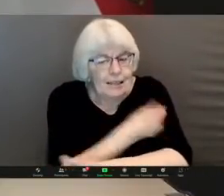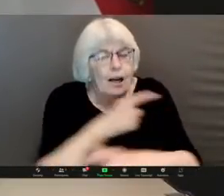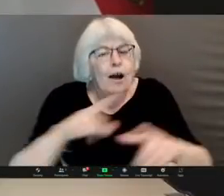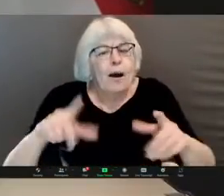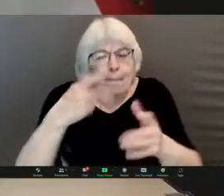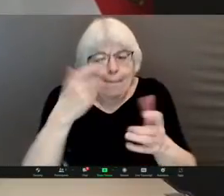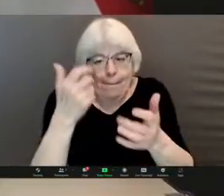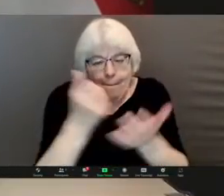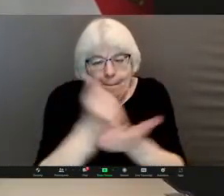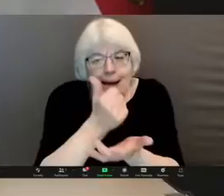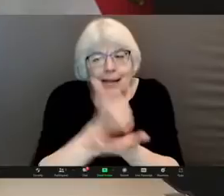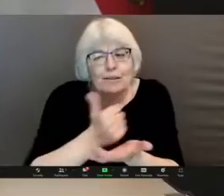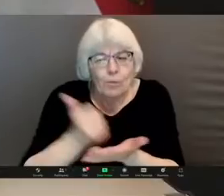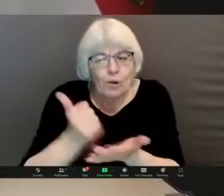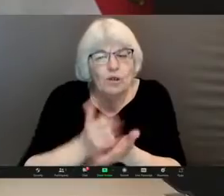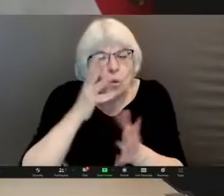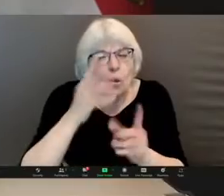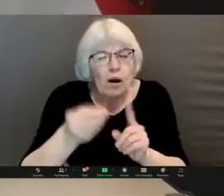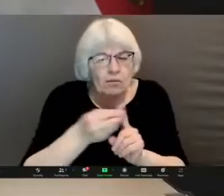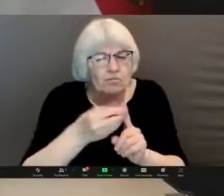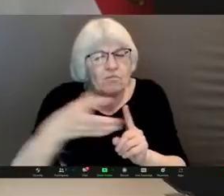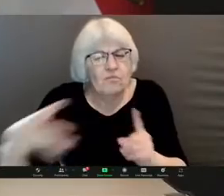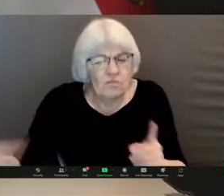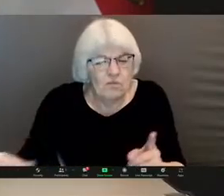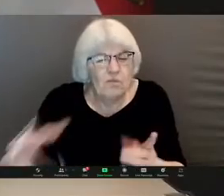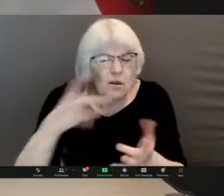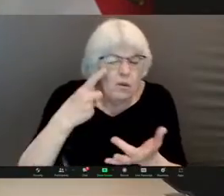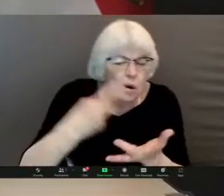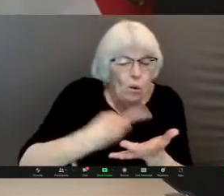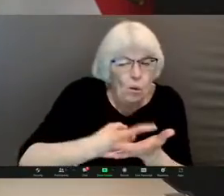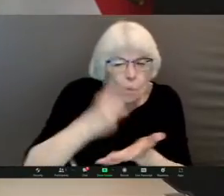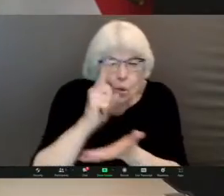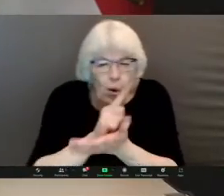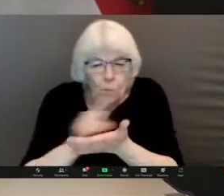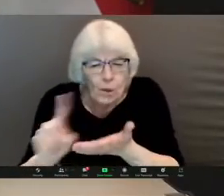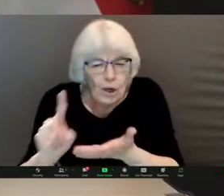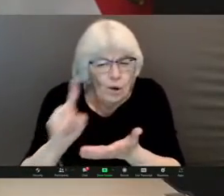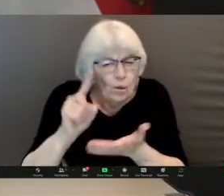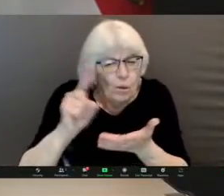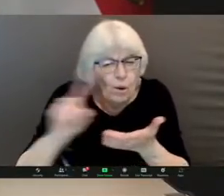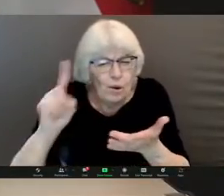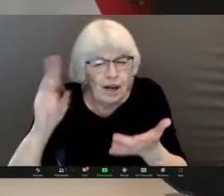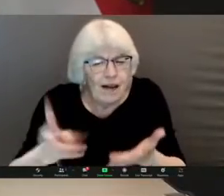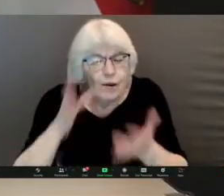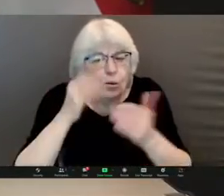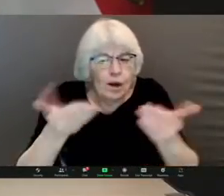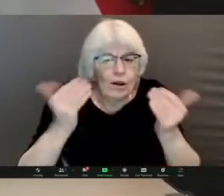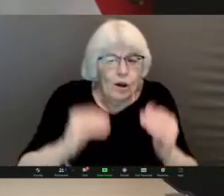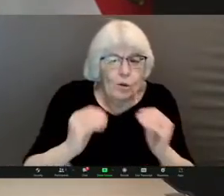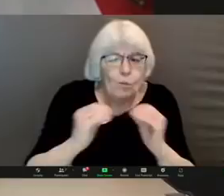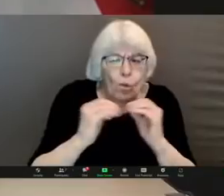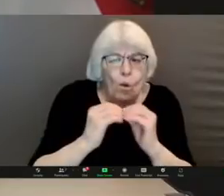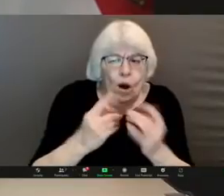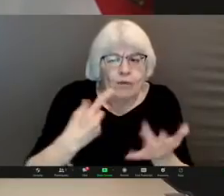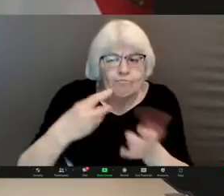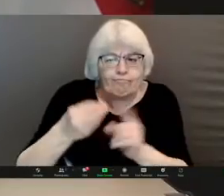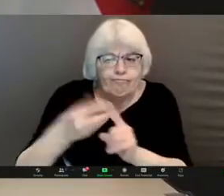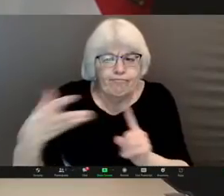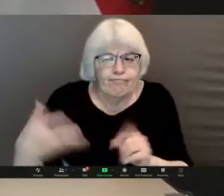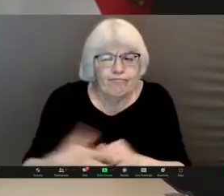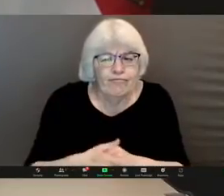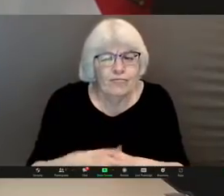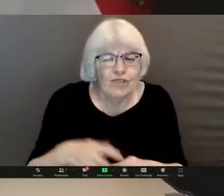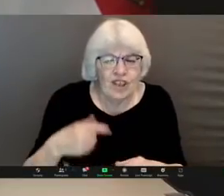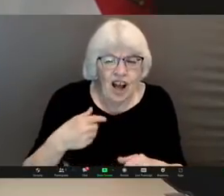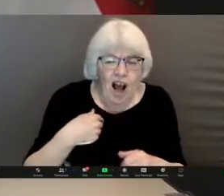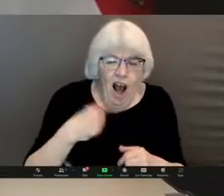In other provinces, we're hearing that you need a vaccine passport that will get you into private enterprise places, maybe a store